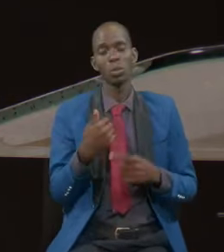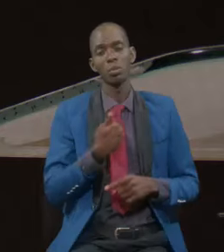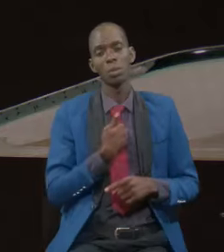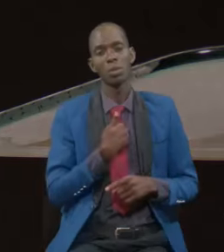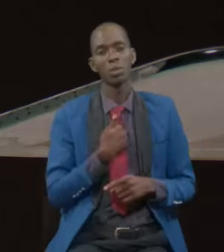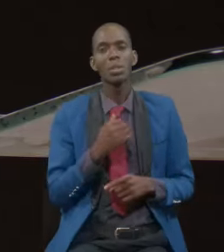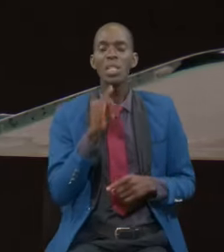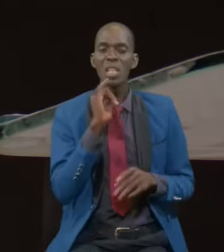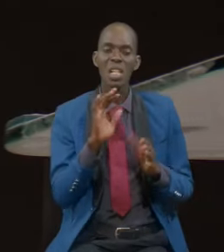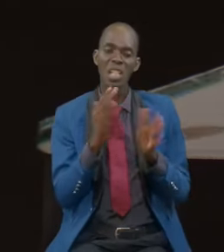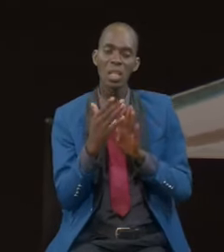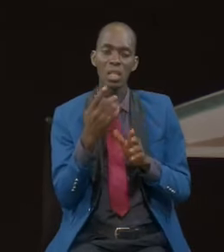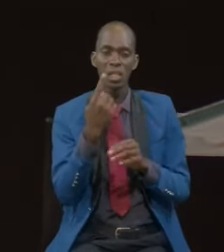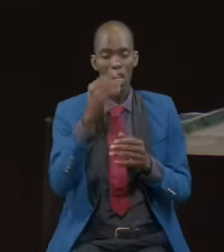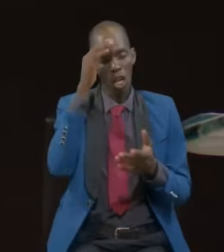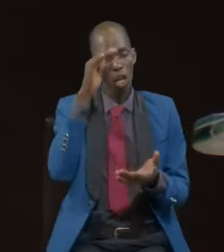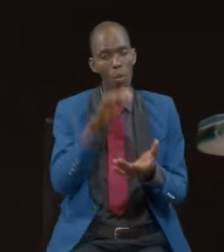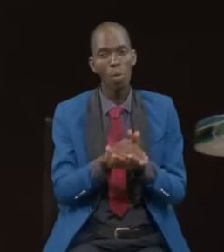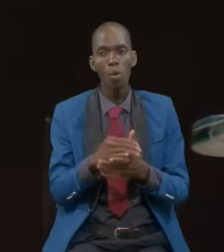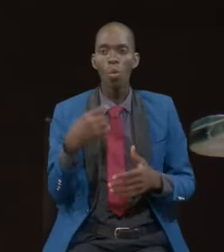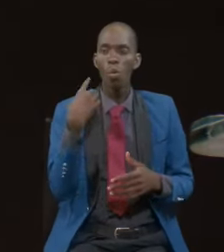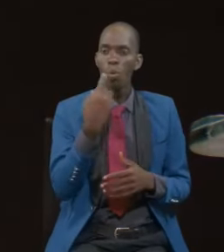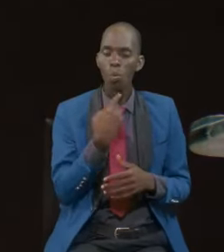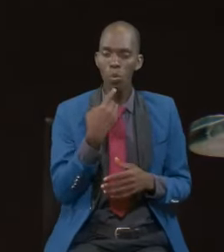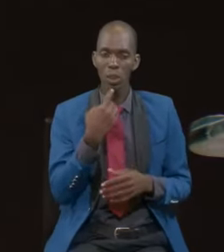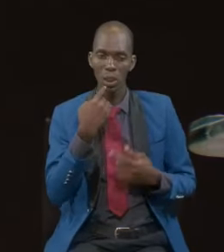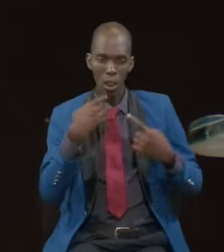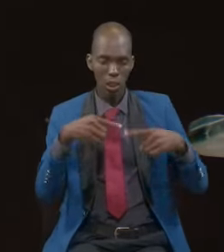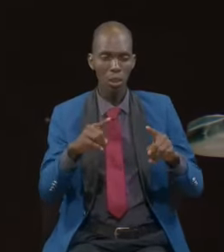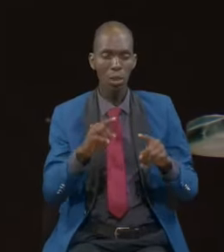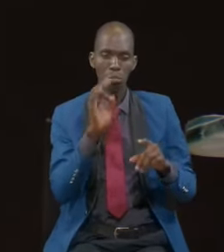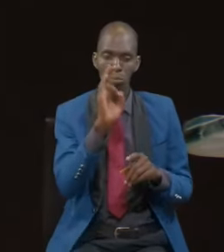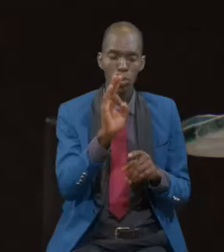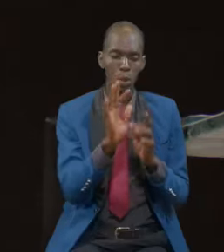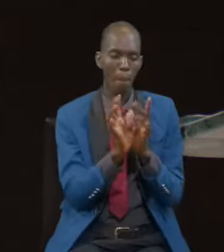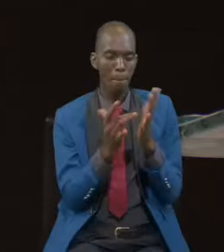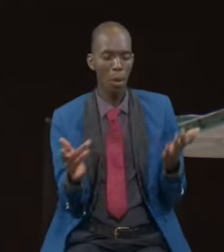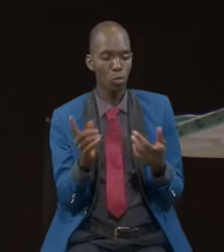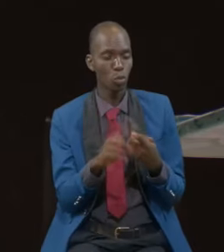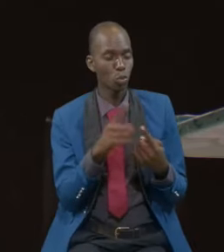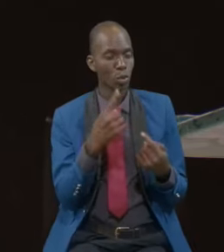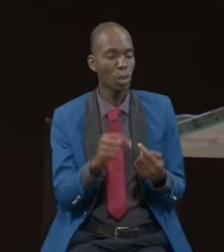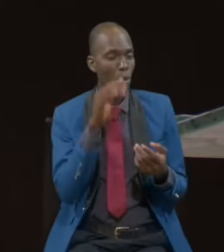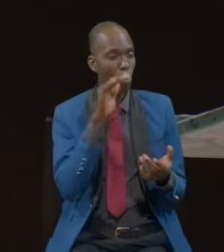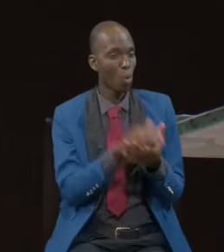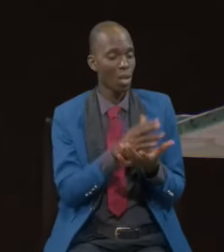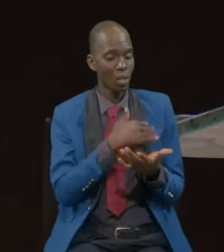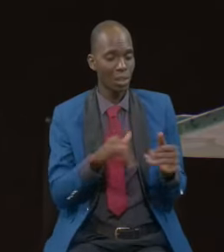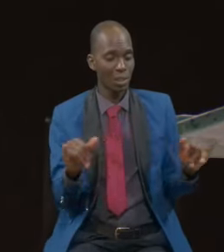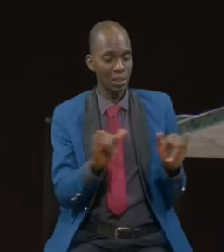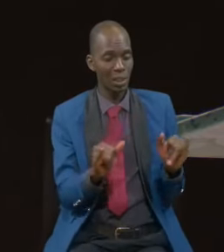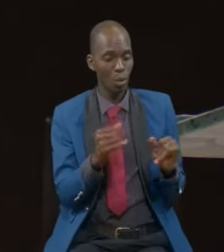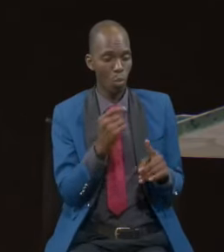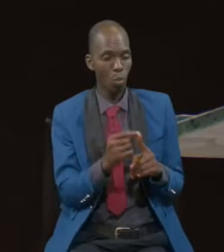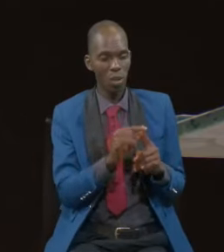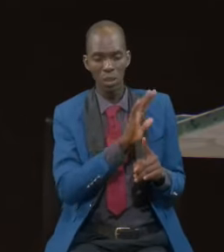the husband quoting the Bible to his wife. And that same verse of scripture he never